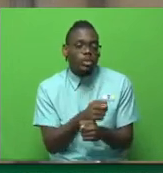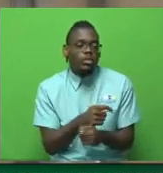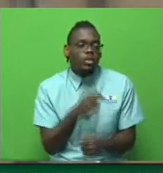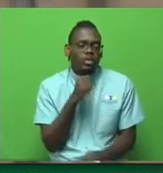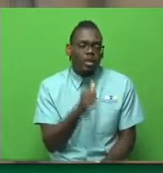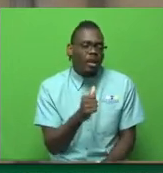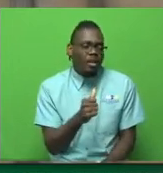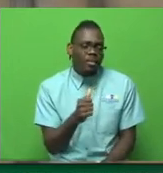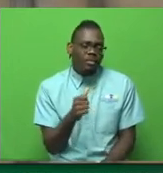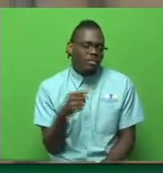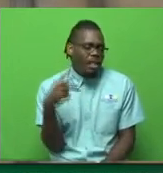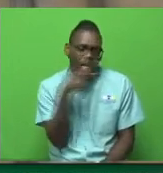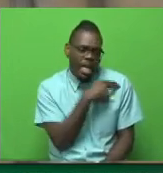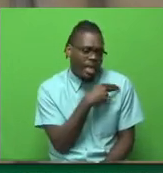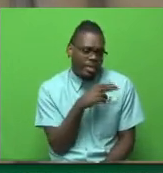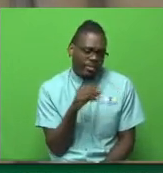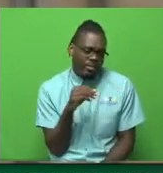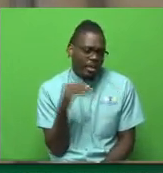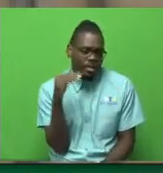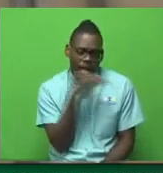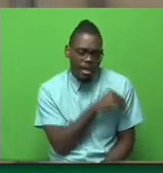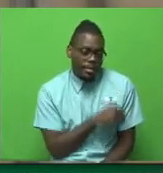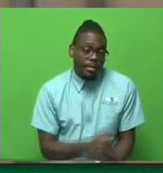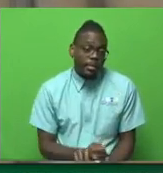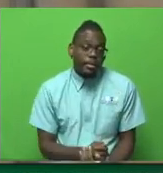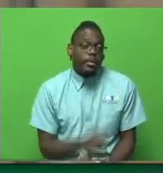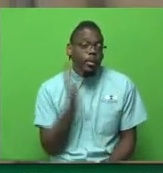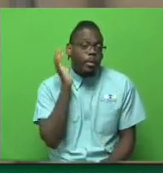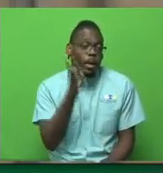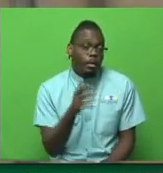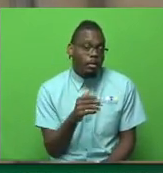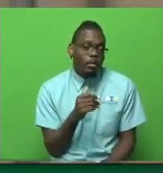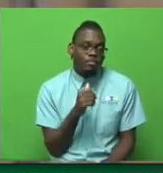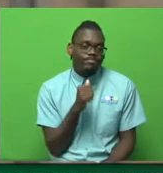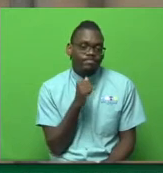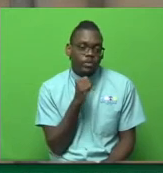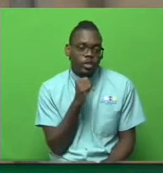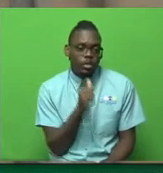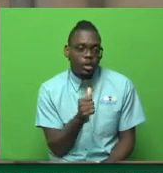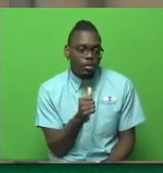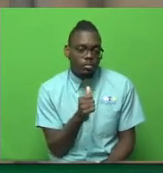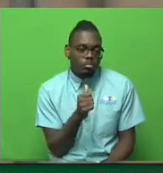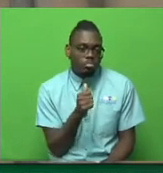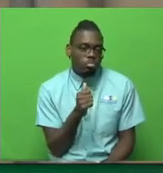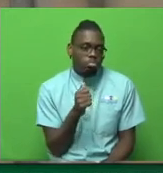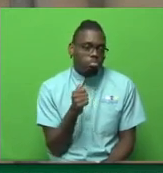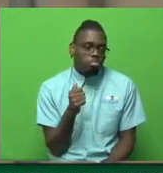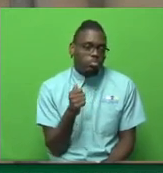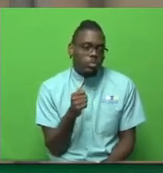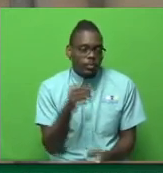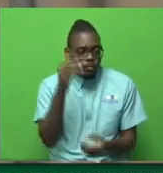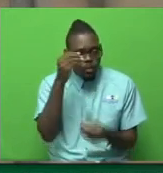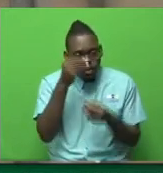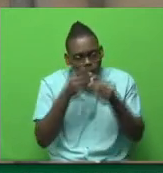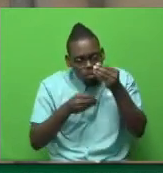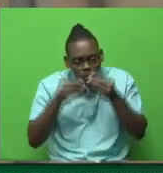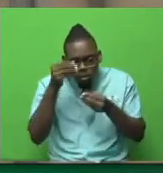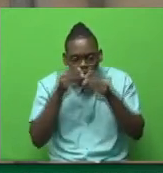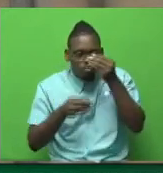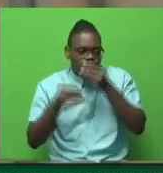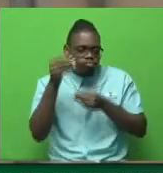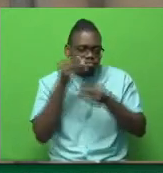you we will never put on rules and lipstick and pretend that we like